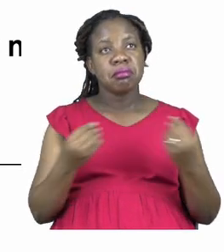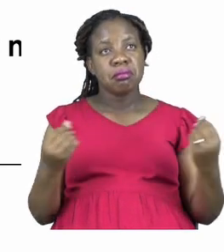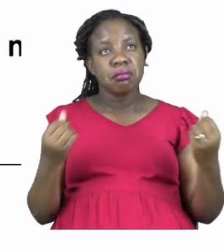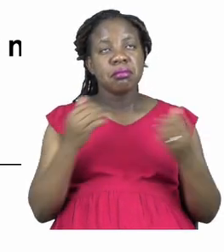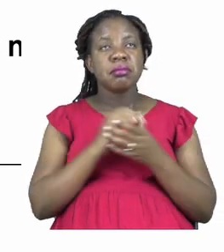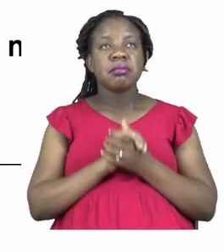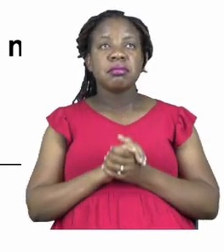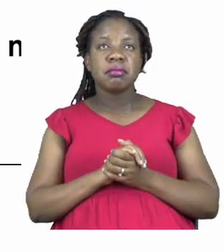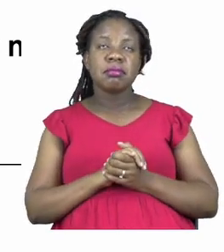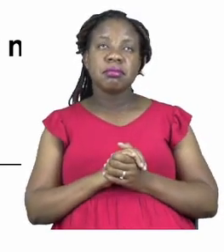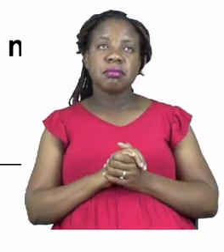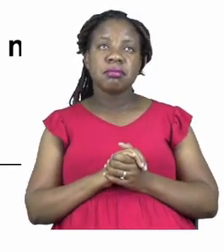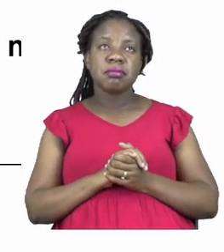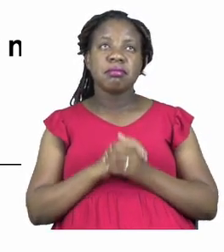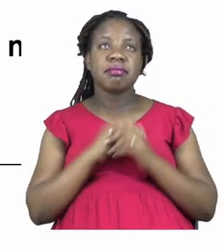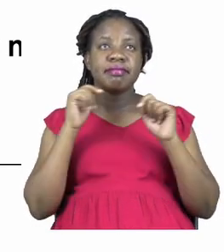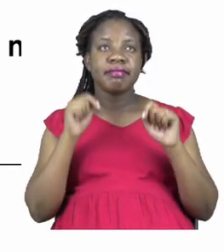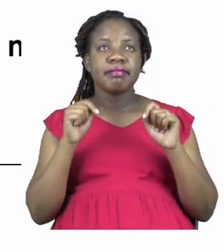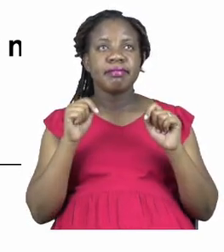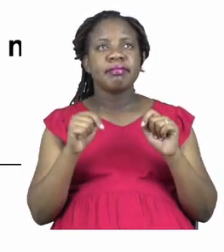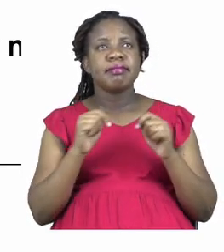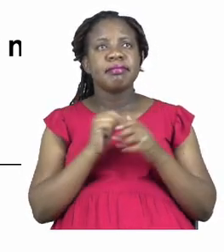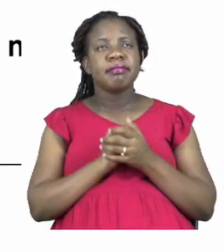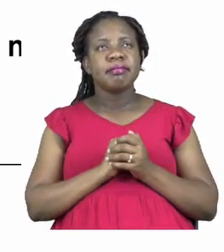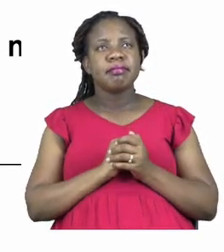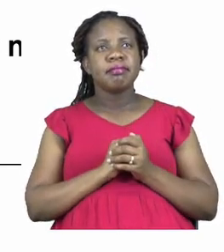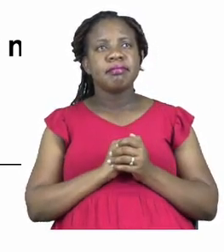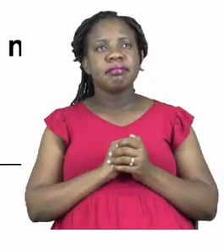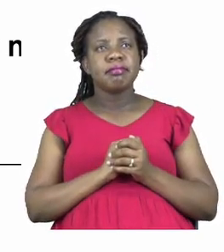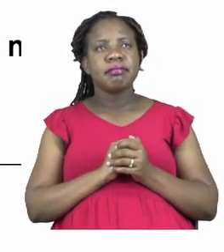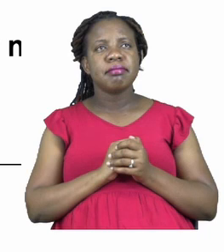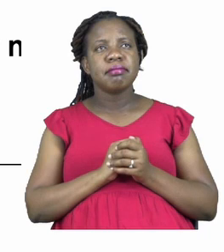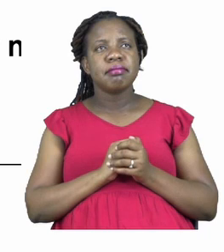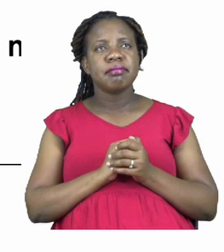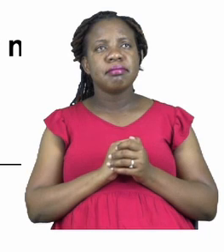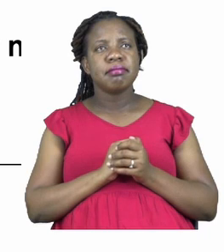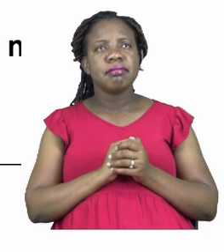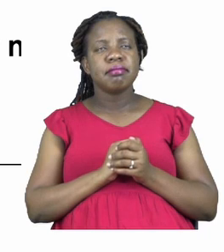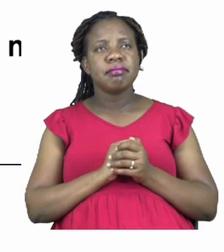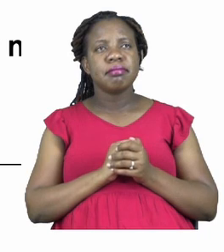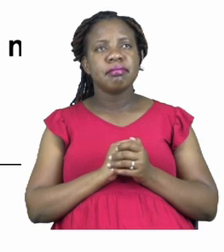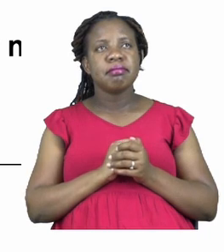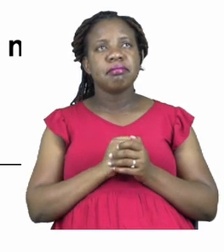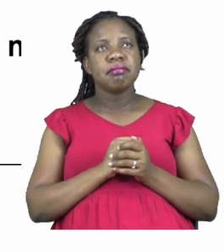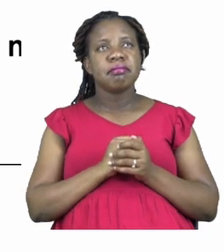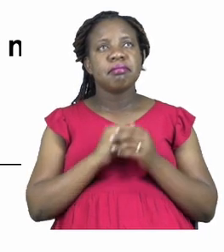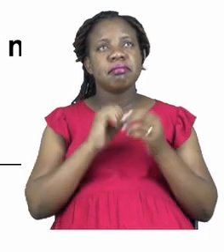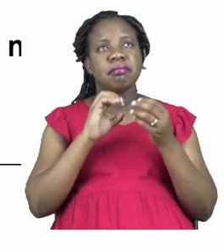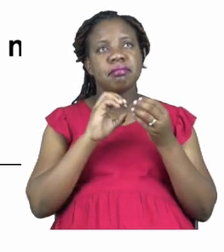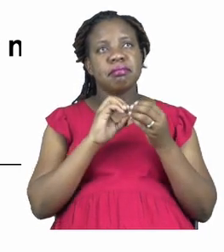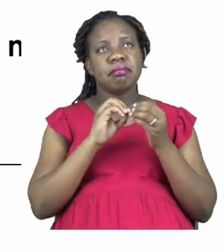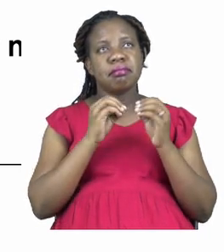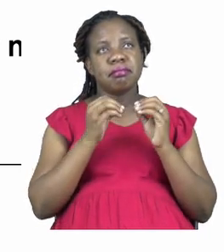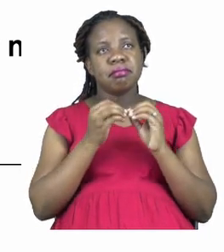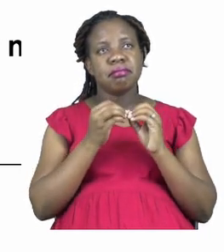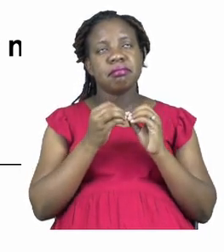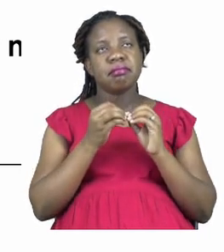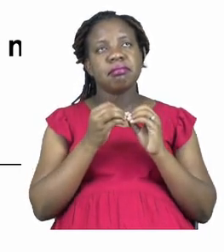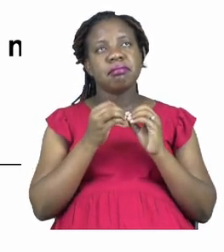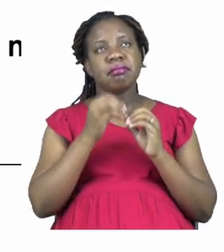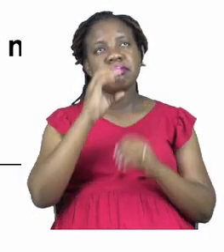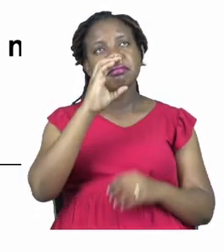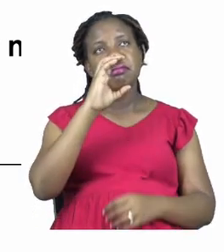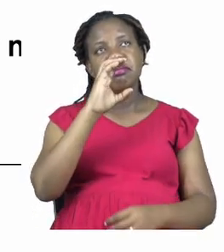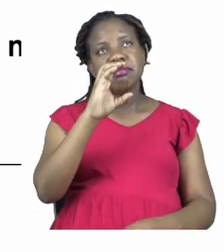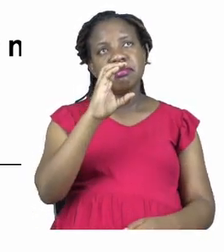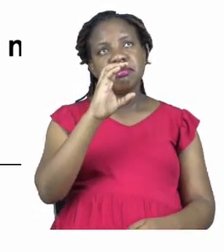sums. Today, we are going to do the number C, or C. C